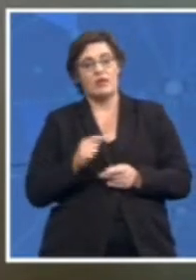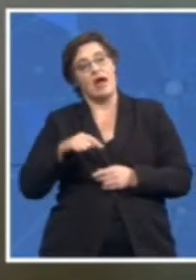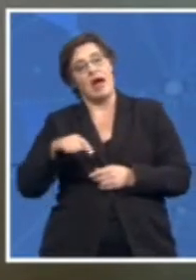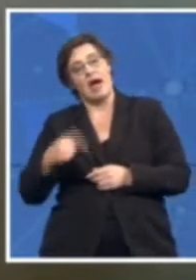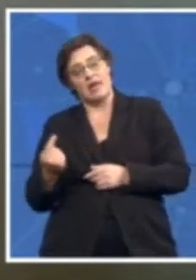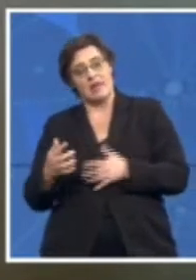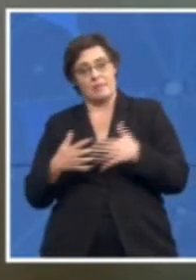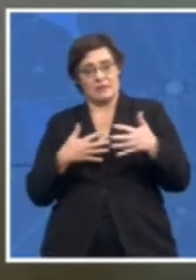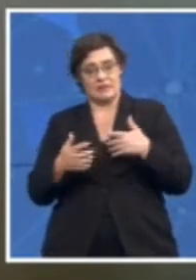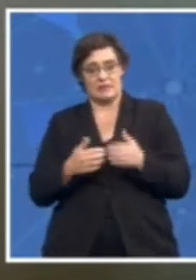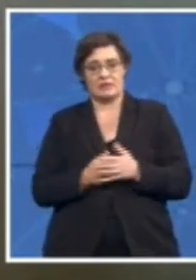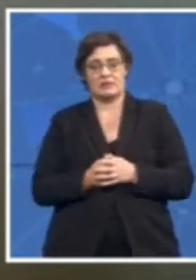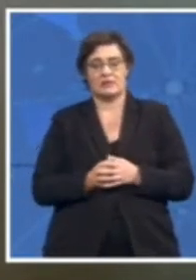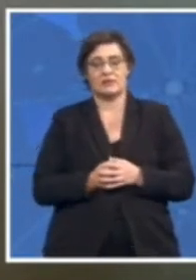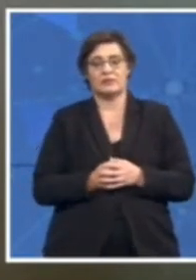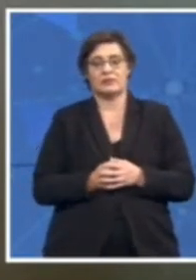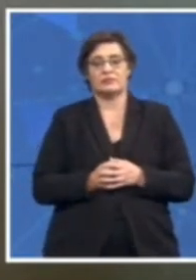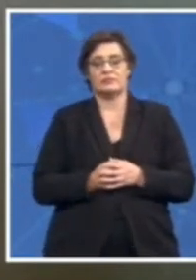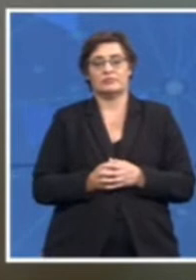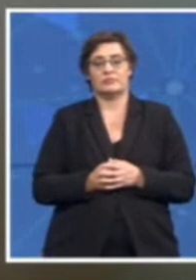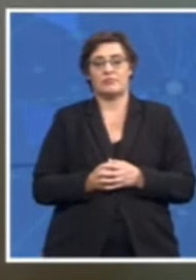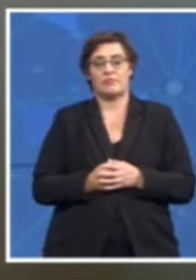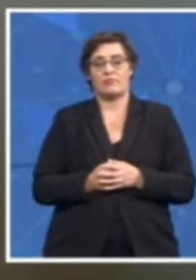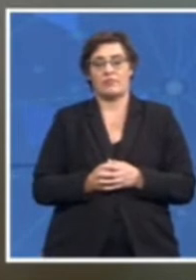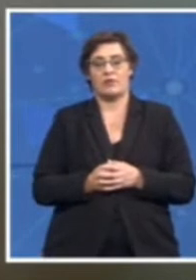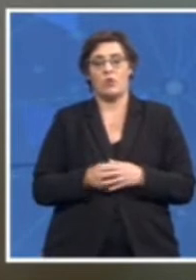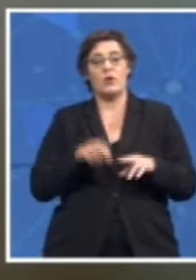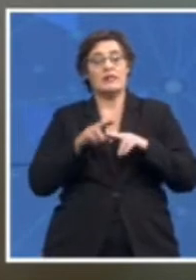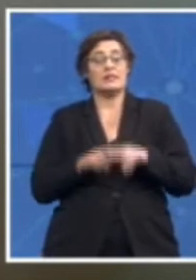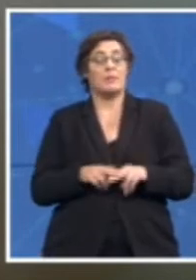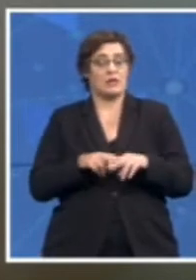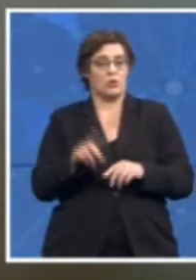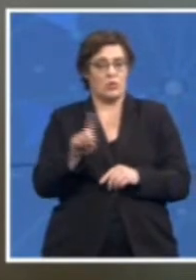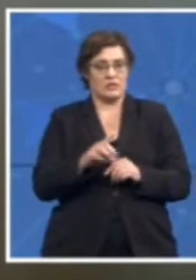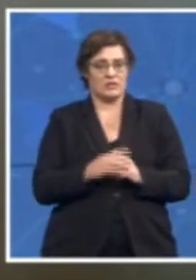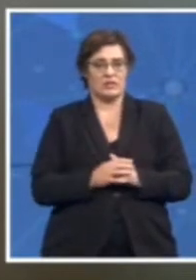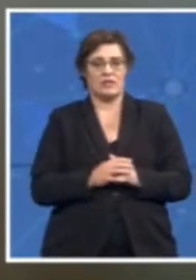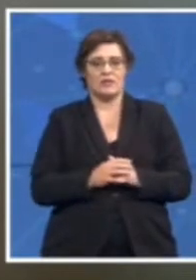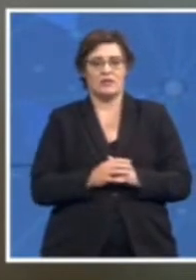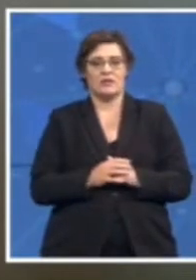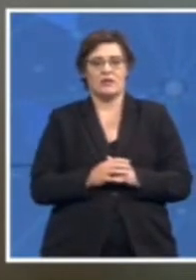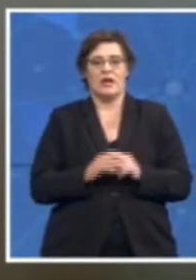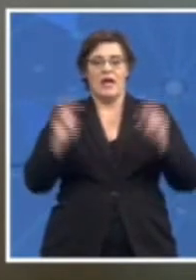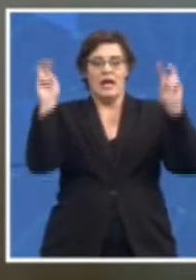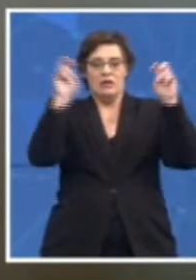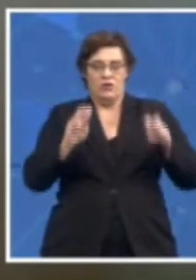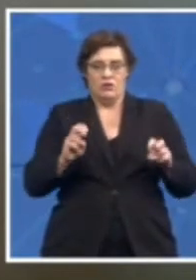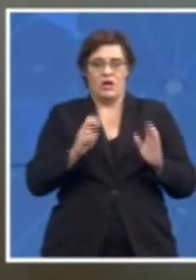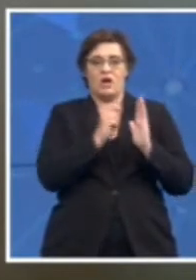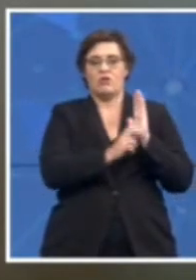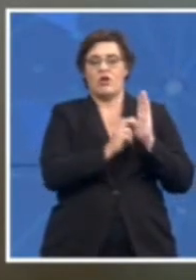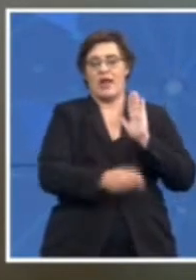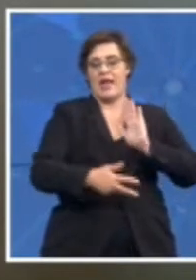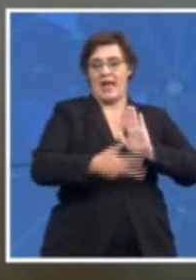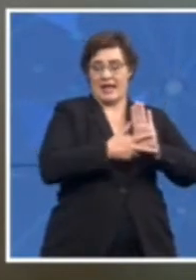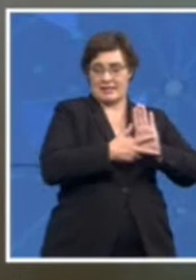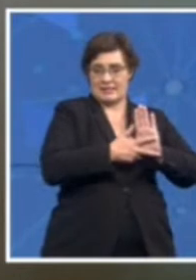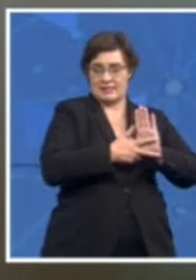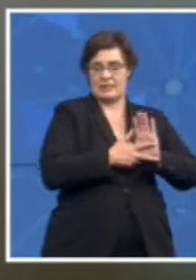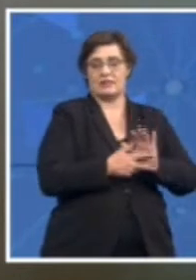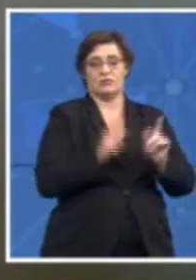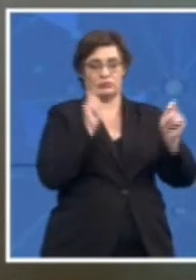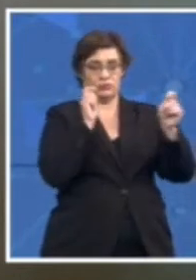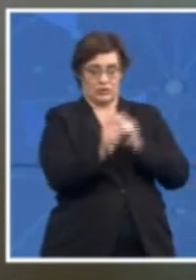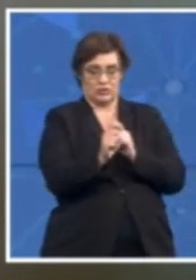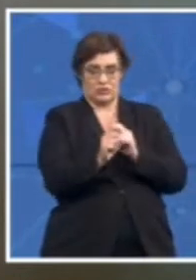are dependent on is an amendment to the Electricity Regulation Act. This amendment, we understand, has